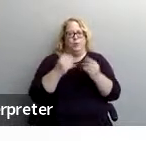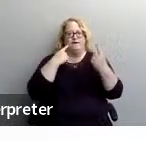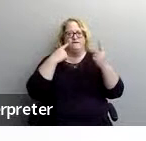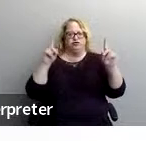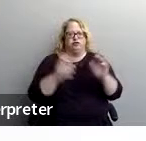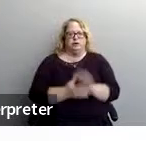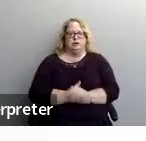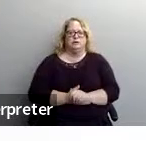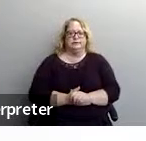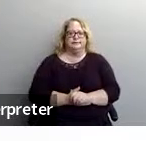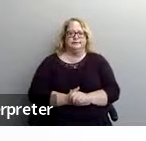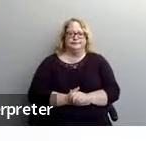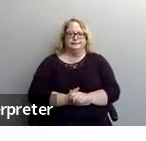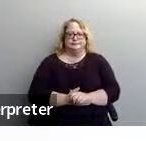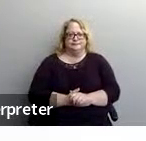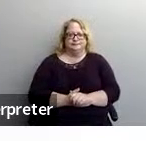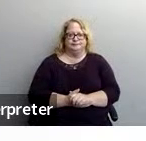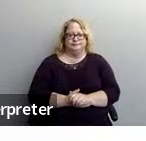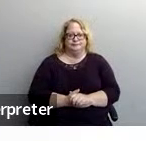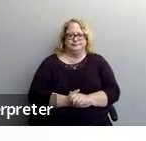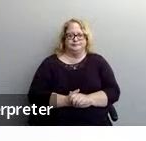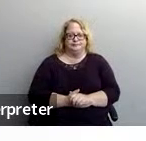efficient. Slide, please.